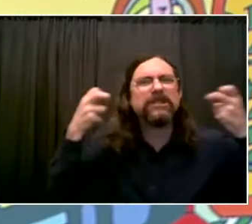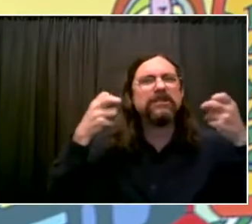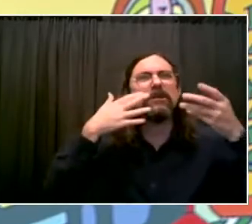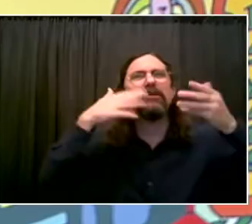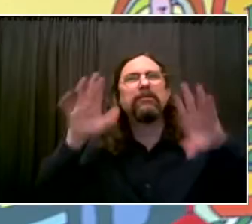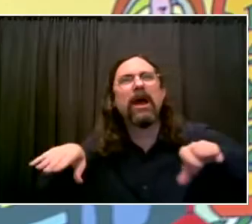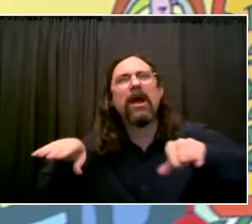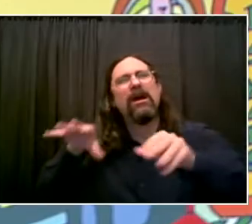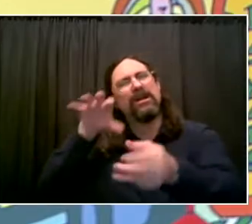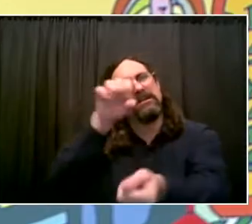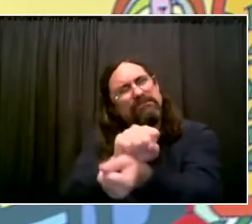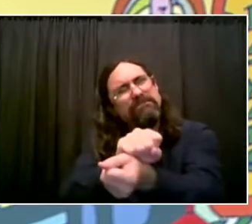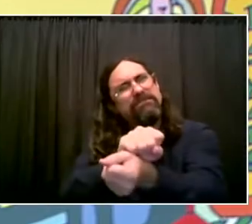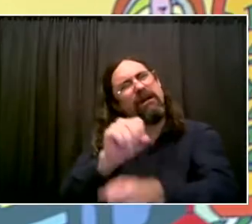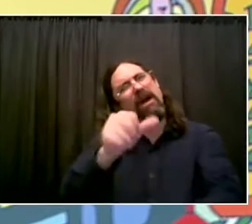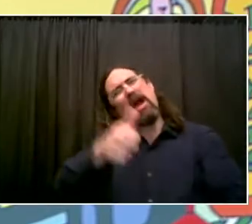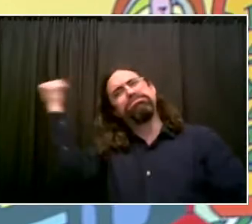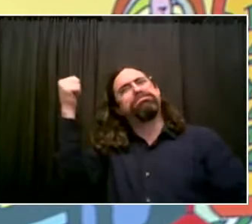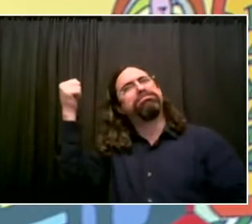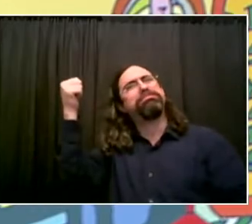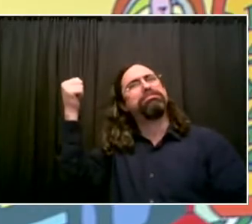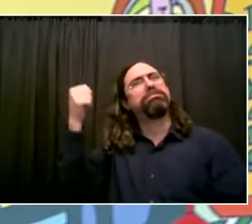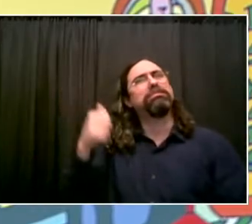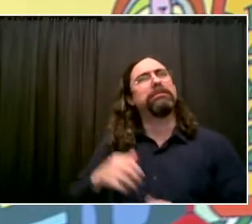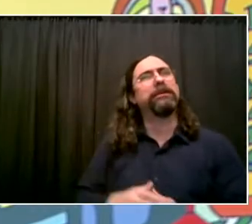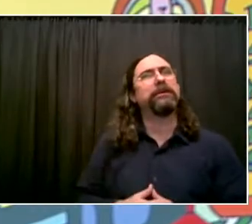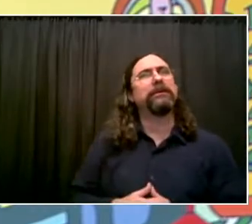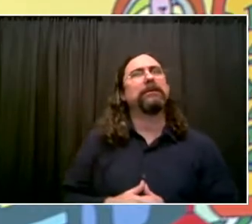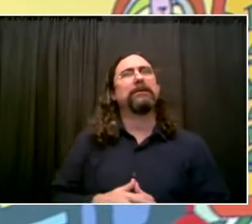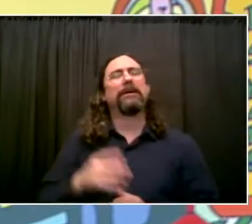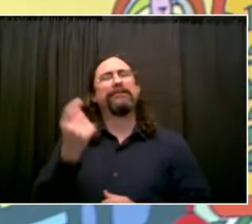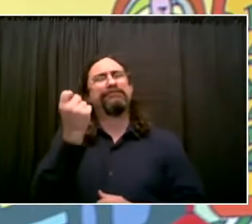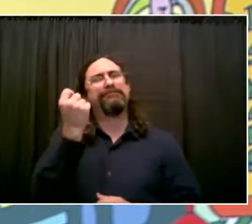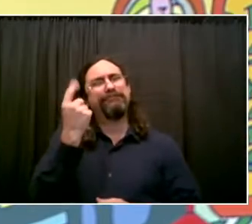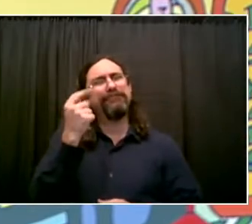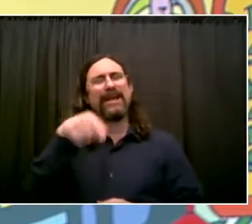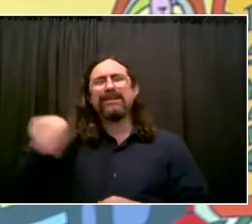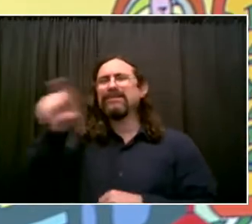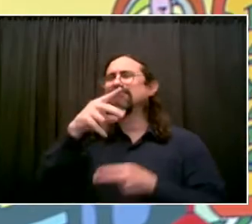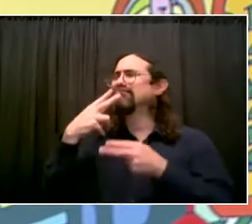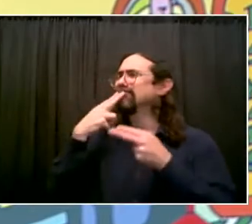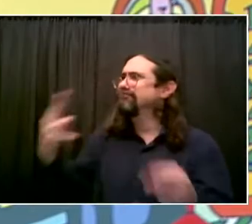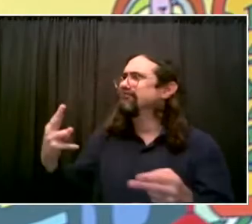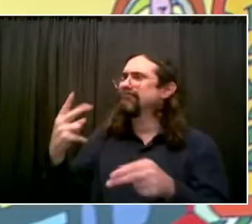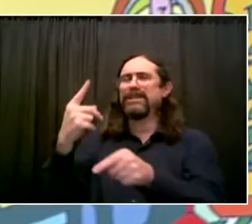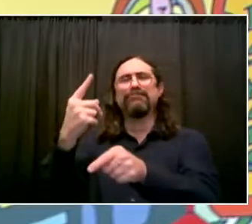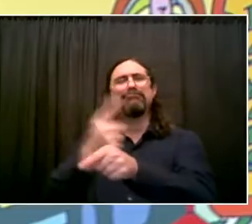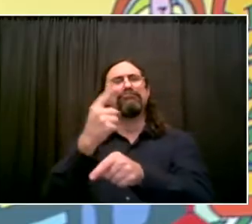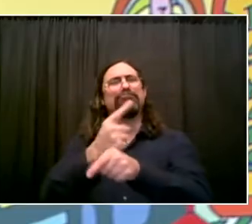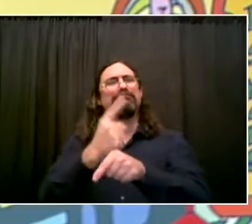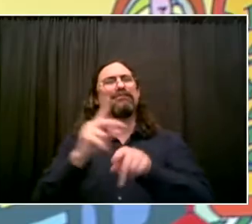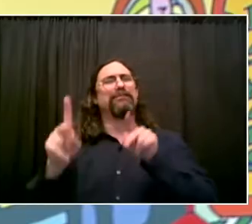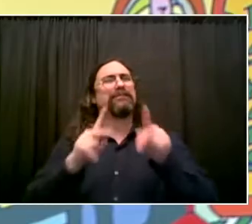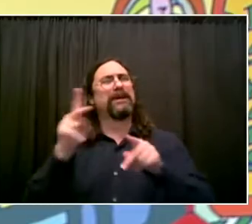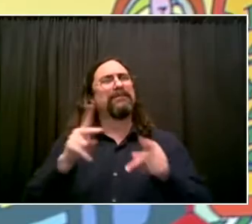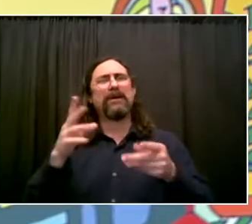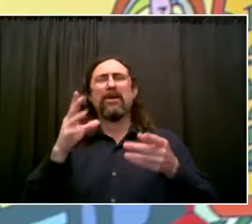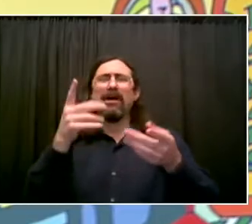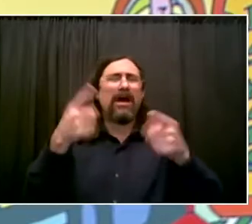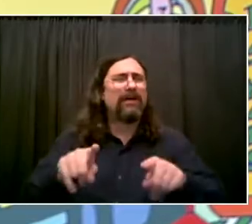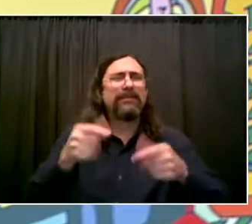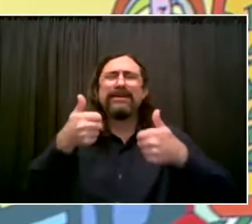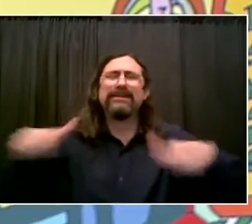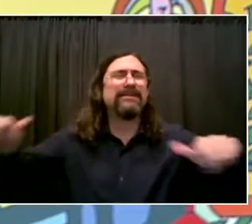very confident that you're going to see a high number of successful prosecutions in gun cases, a substantial number of major gang